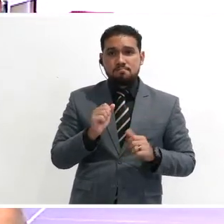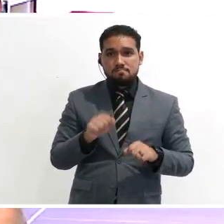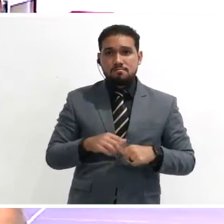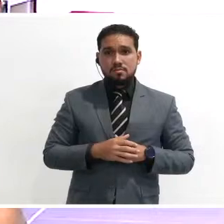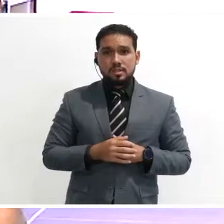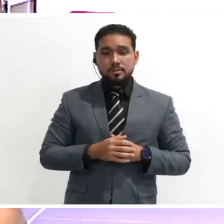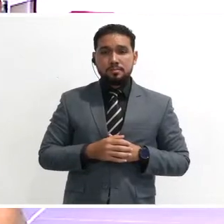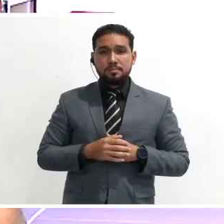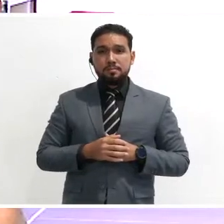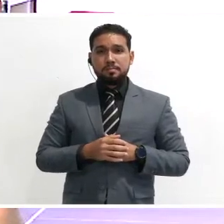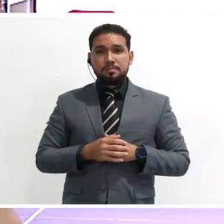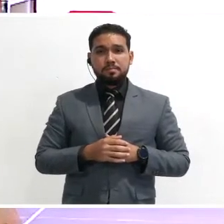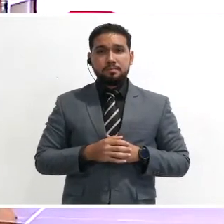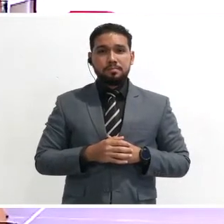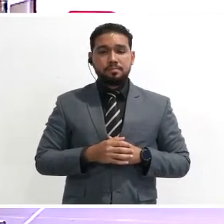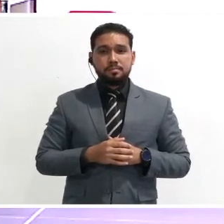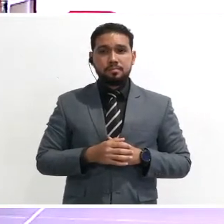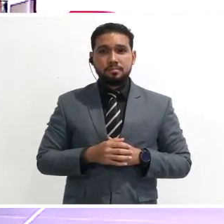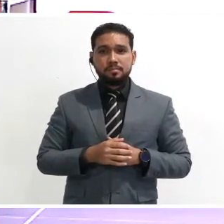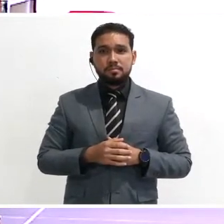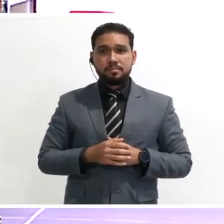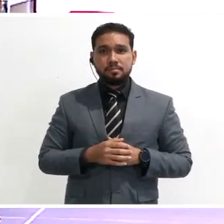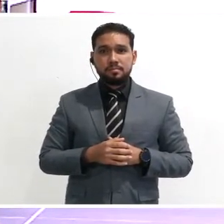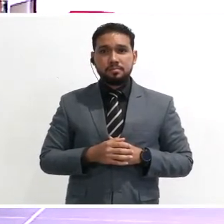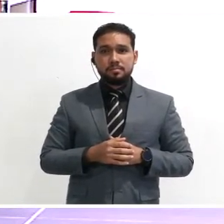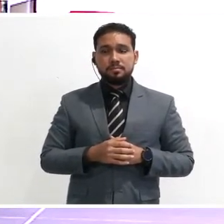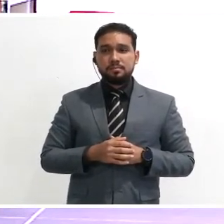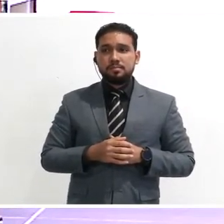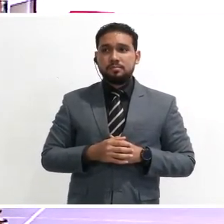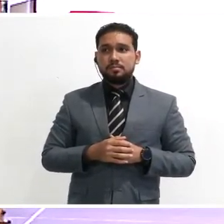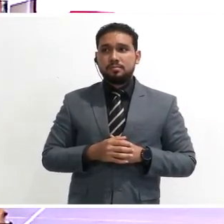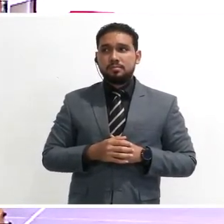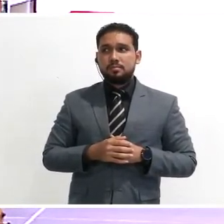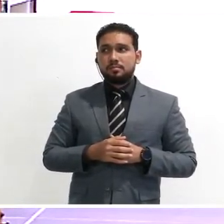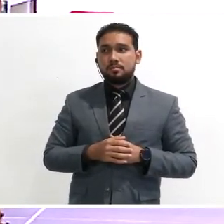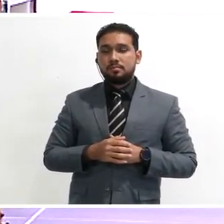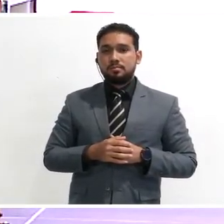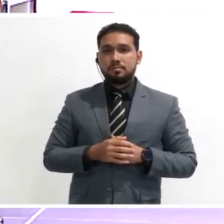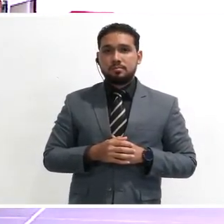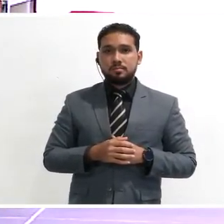Muy bien. Por allá tenemos una pregunta.